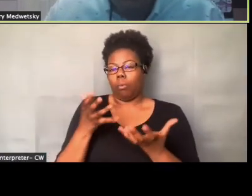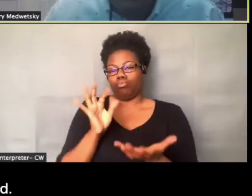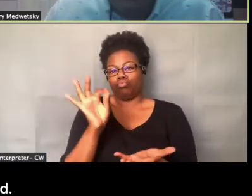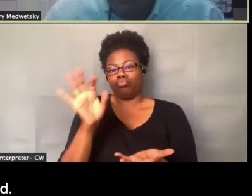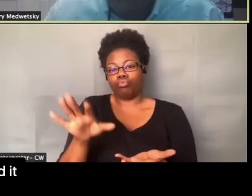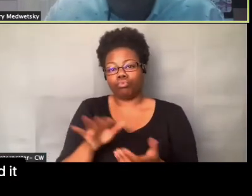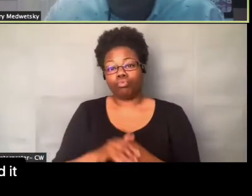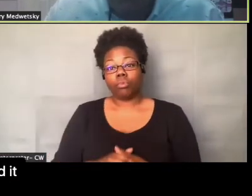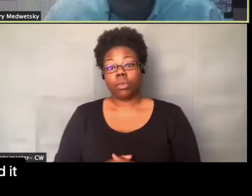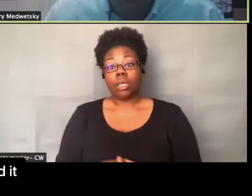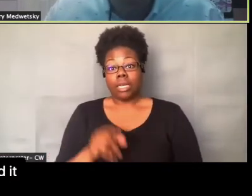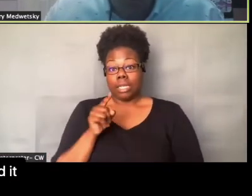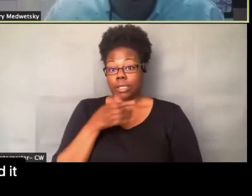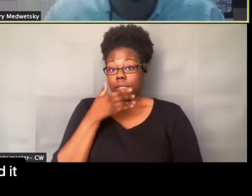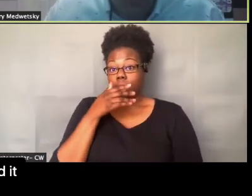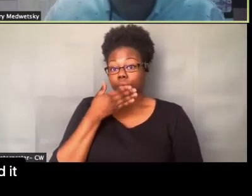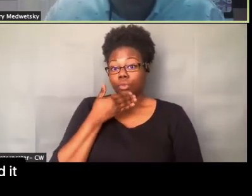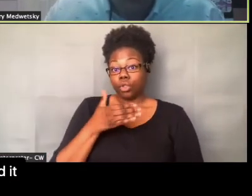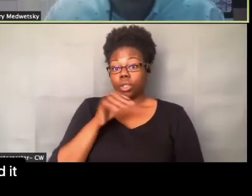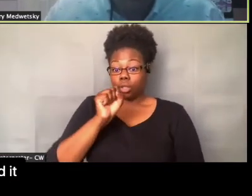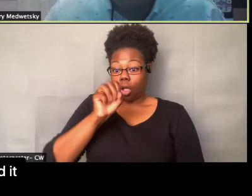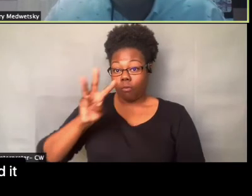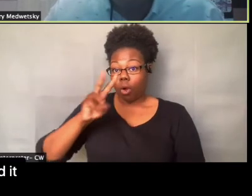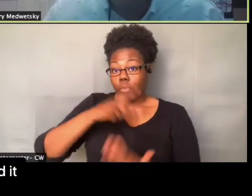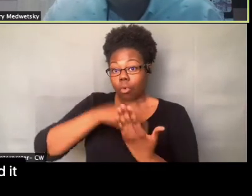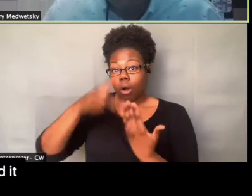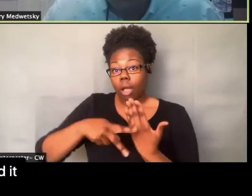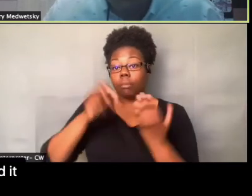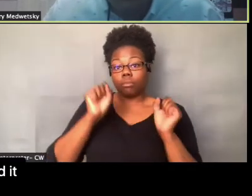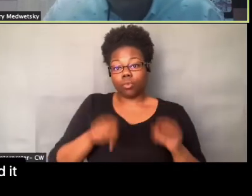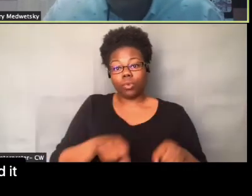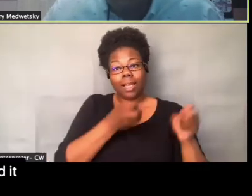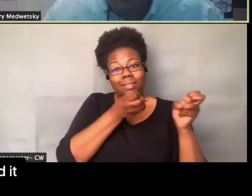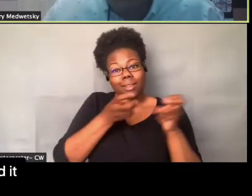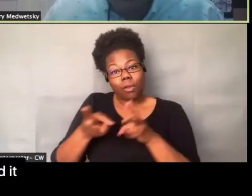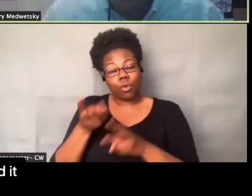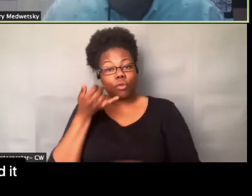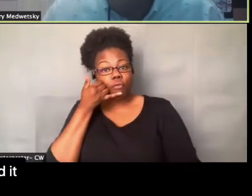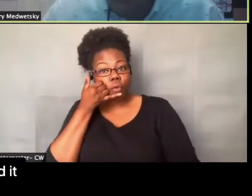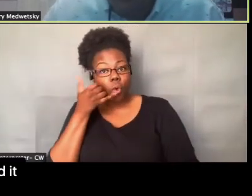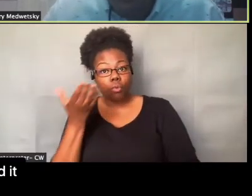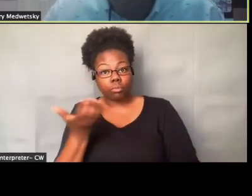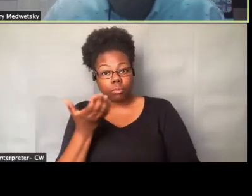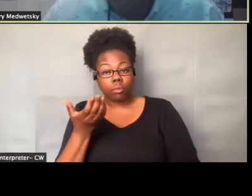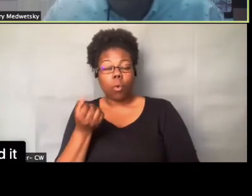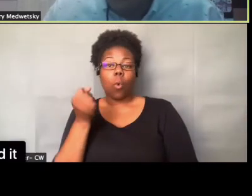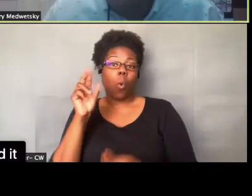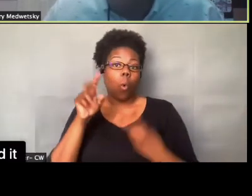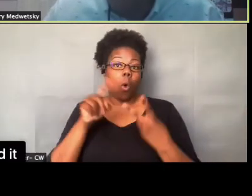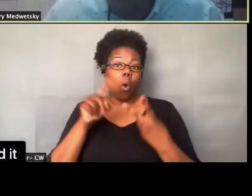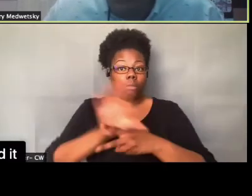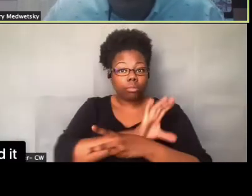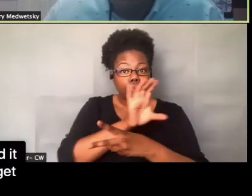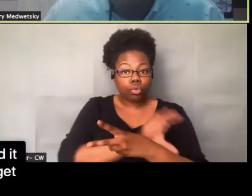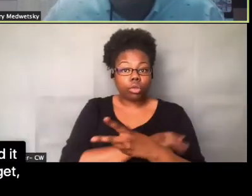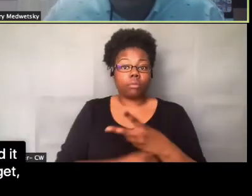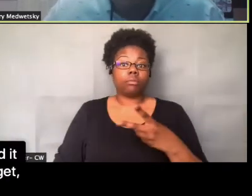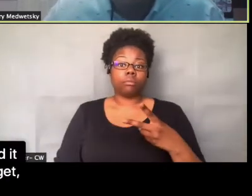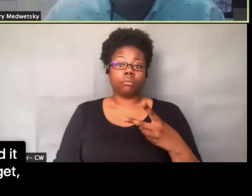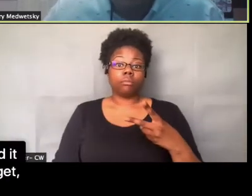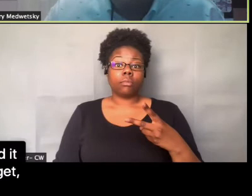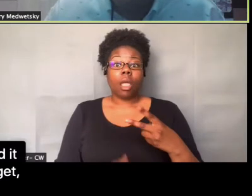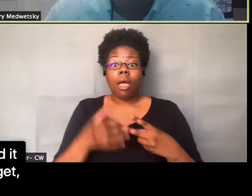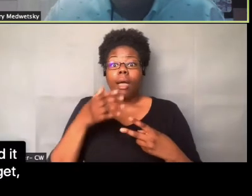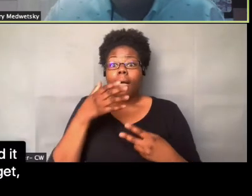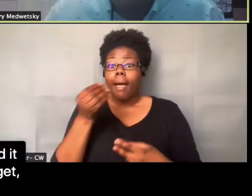download it to a cell phone or to your computer. You not only get and it's free. I communicated